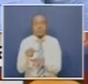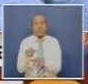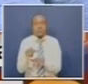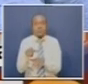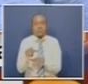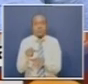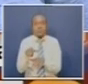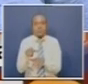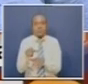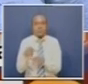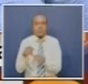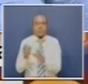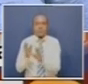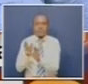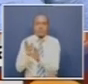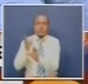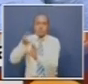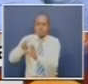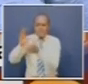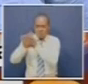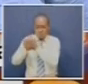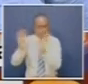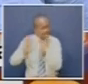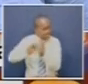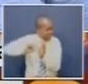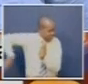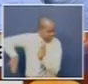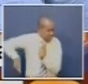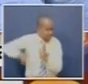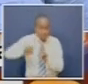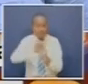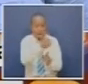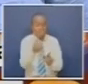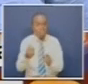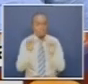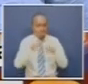excludes going towards Jubilee, but there are other options